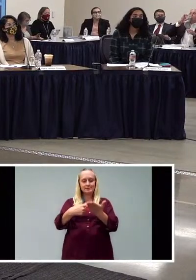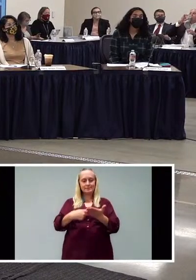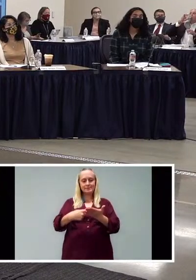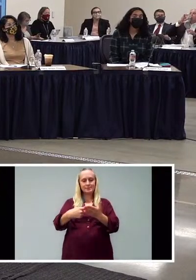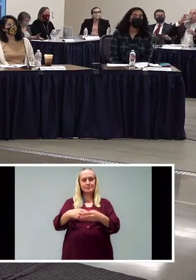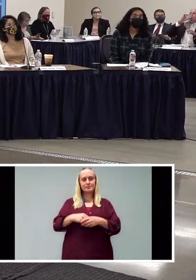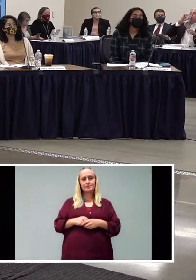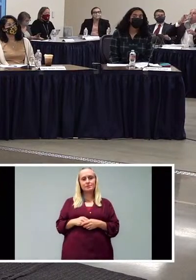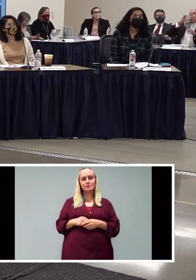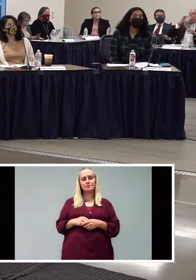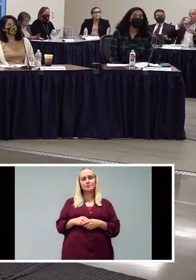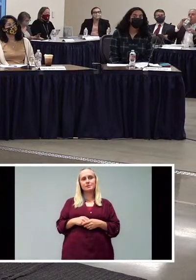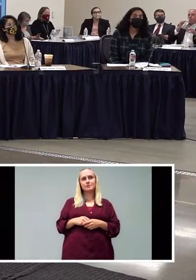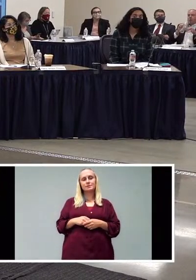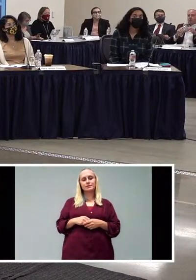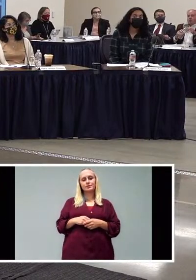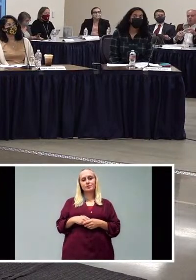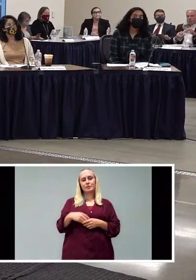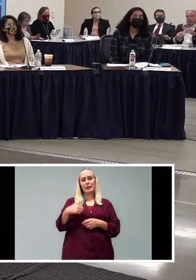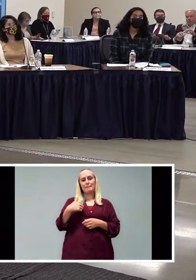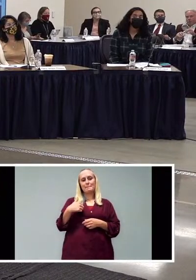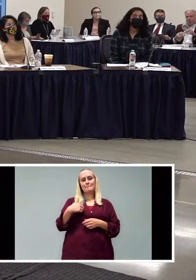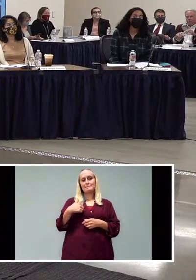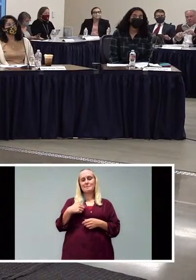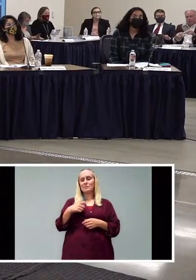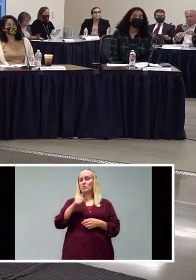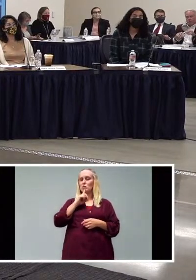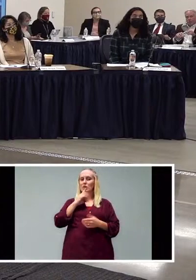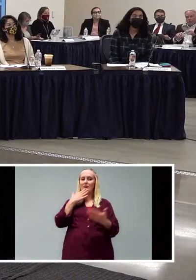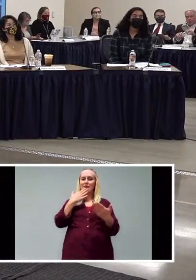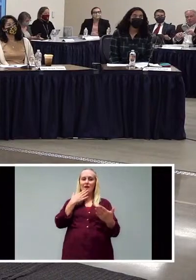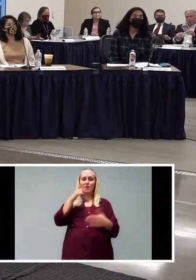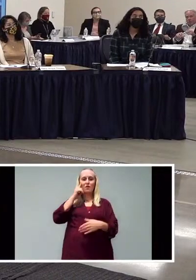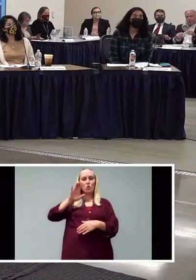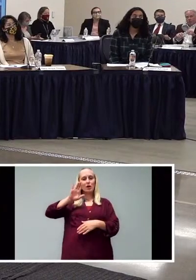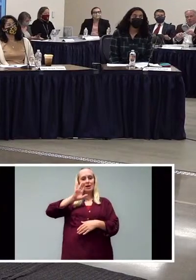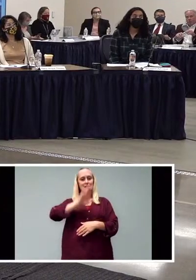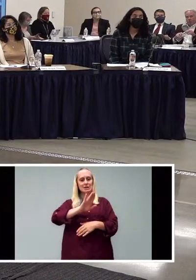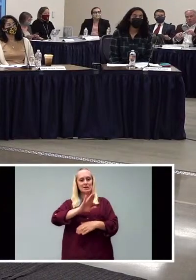I'm so thankful for Chuck's leadership and determination,